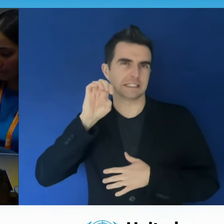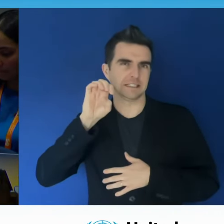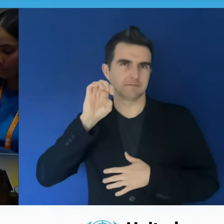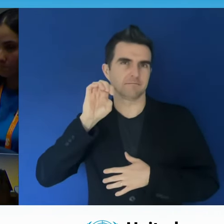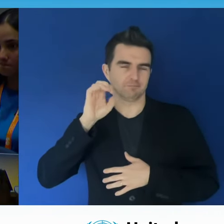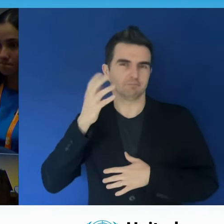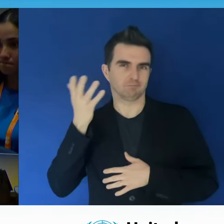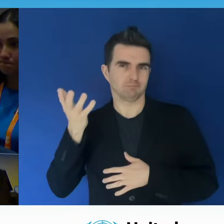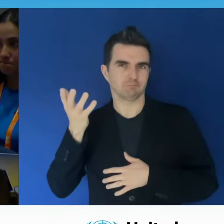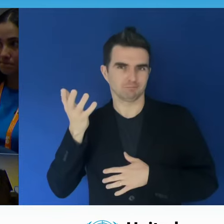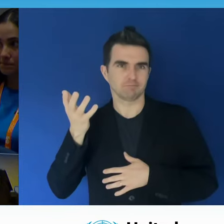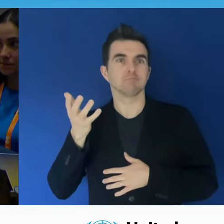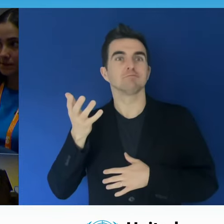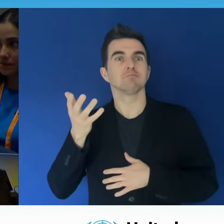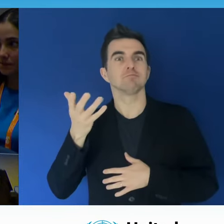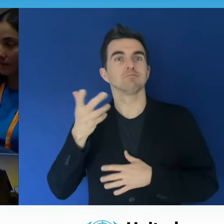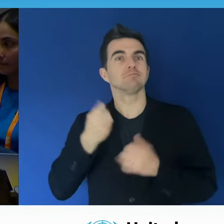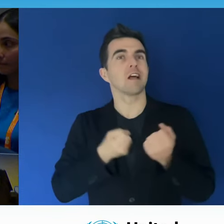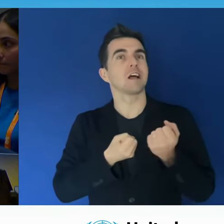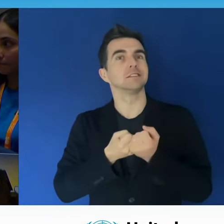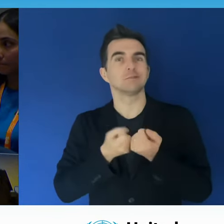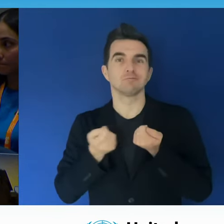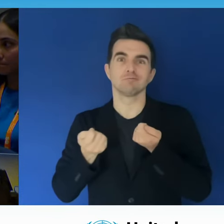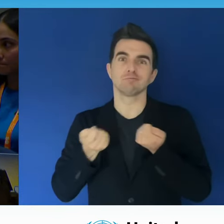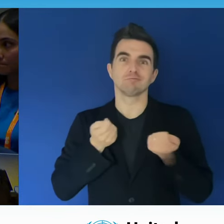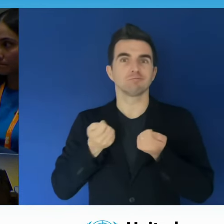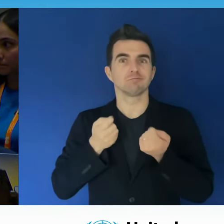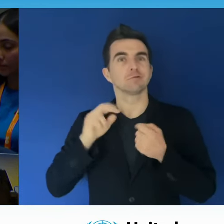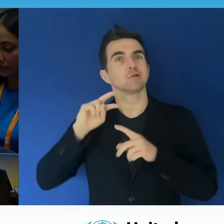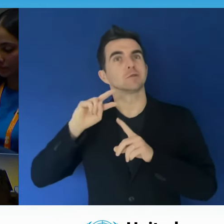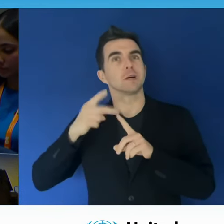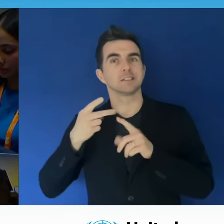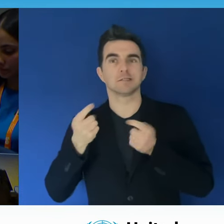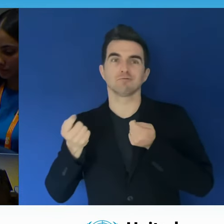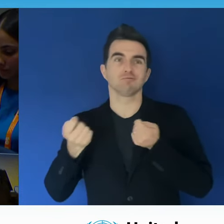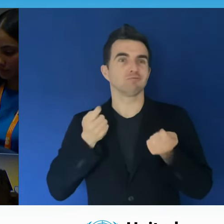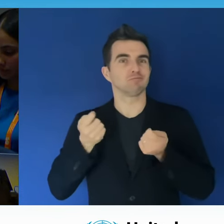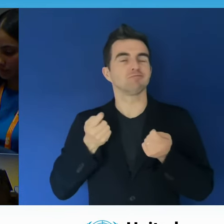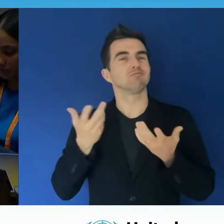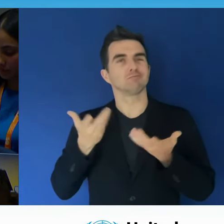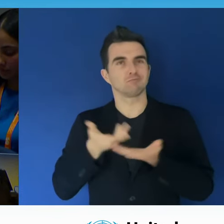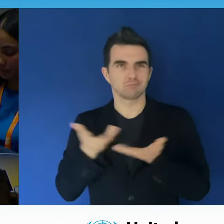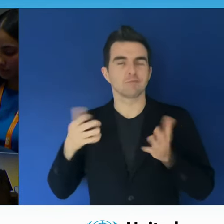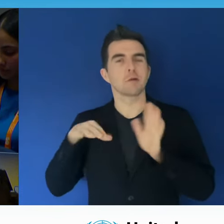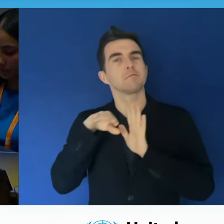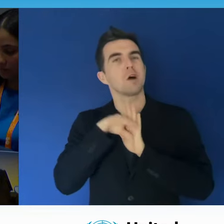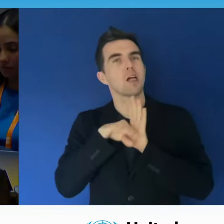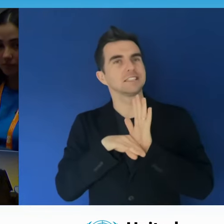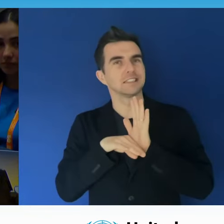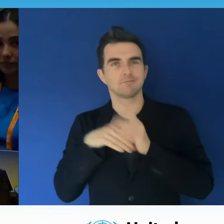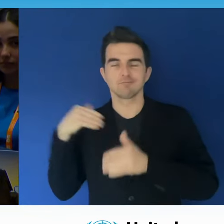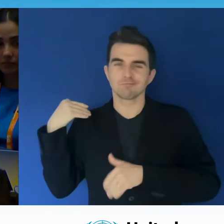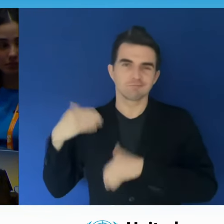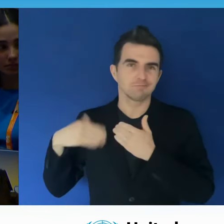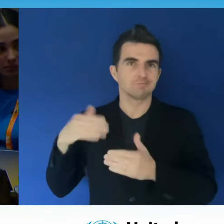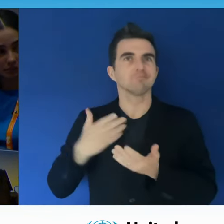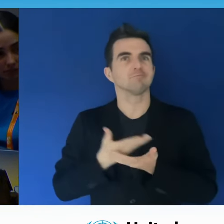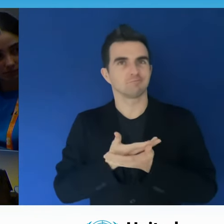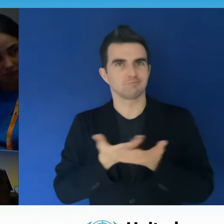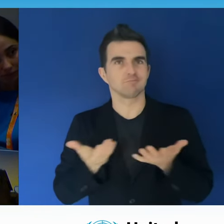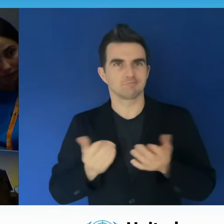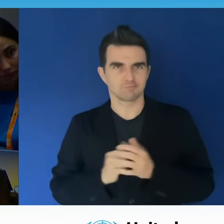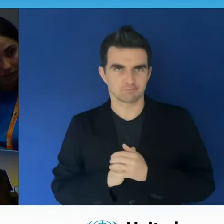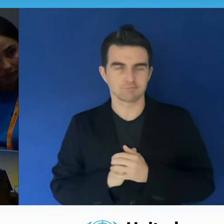who will deliver opening remarks. Mr. Elliot Harris-Reyes, Head